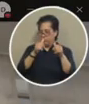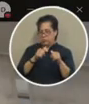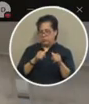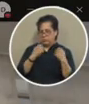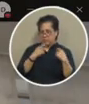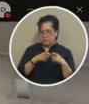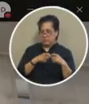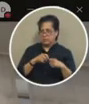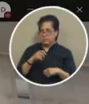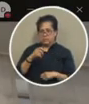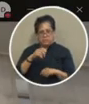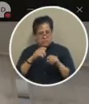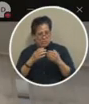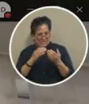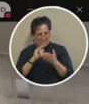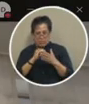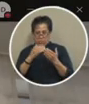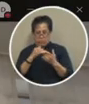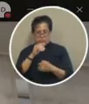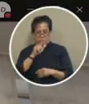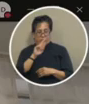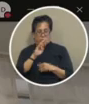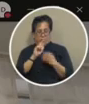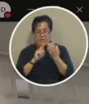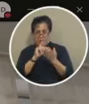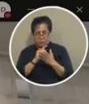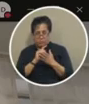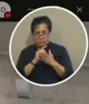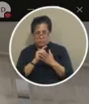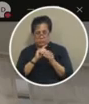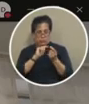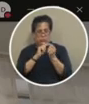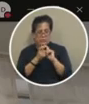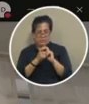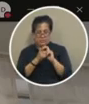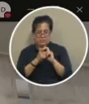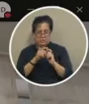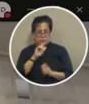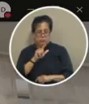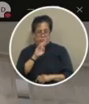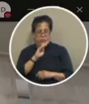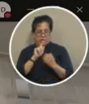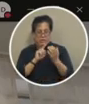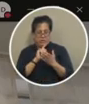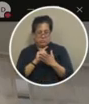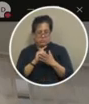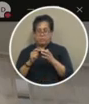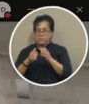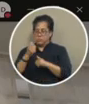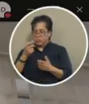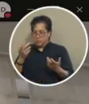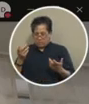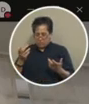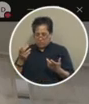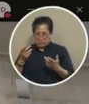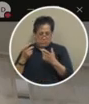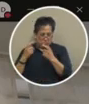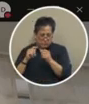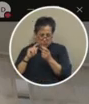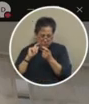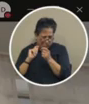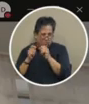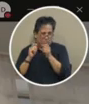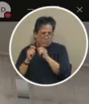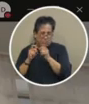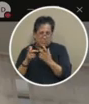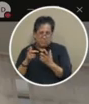It took almost 24 hours for the first order to get translated in Spanish. So for 24 hours, the majority of us were trying to translate it.